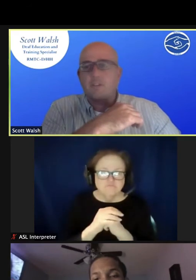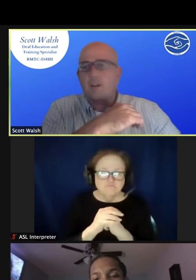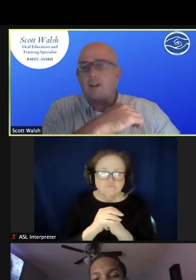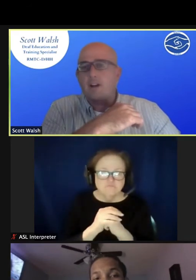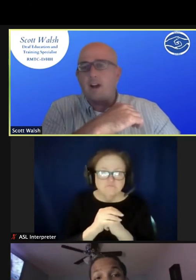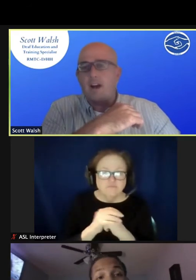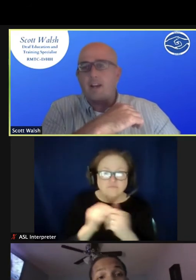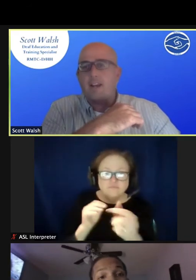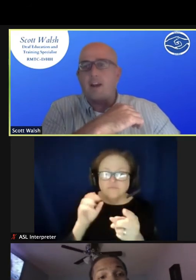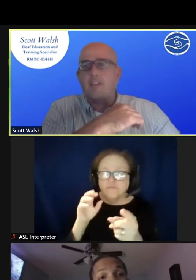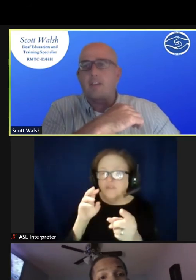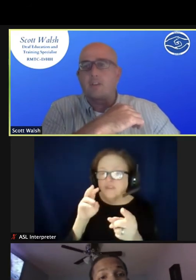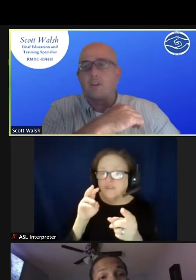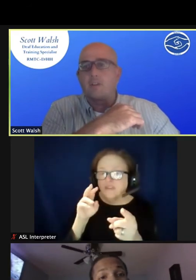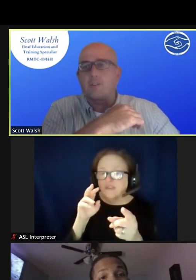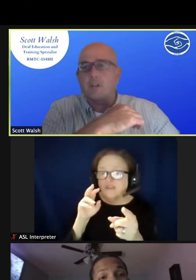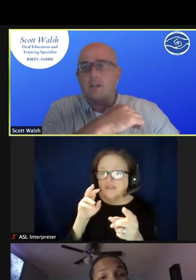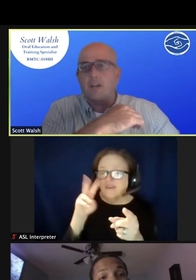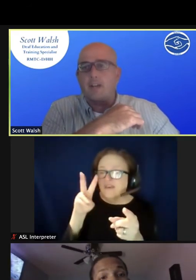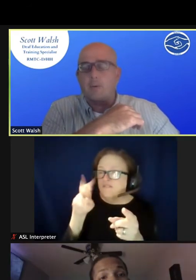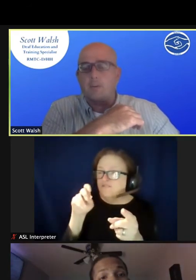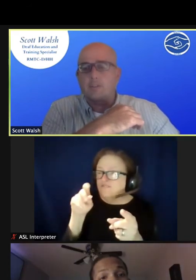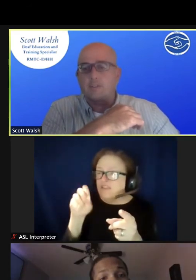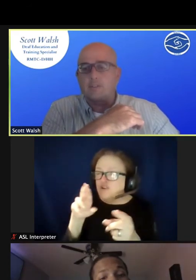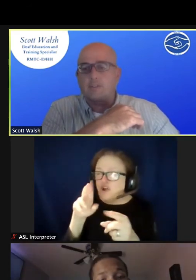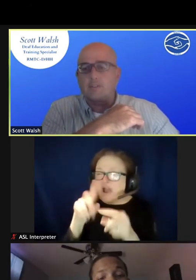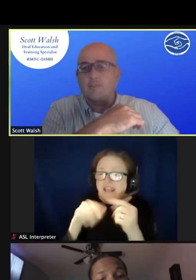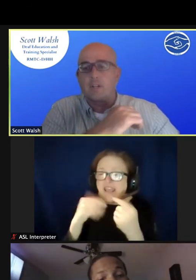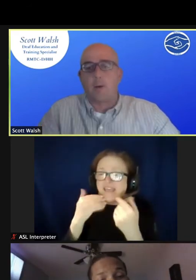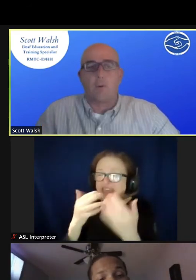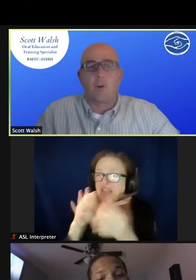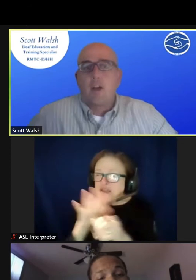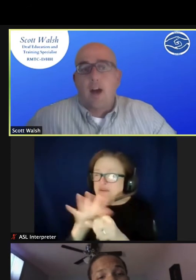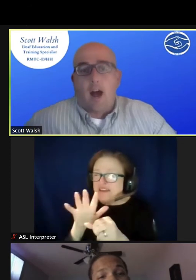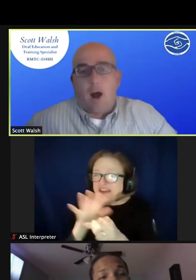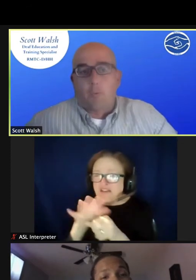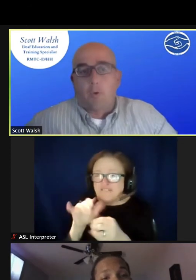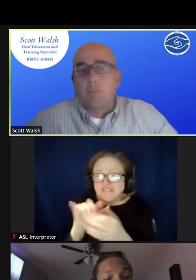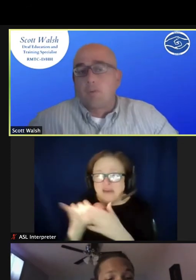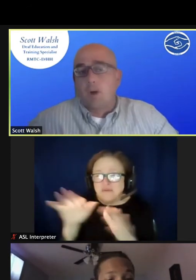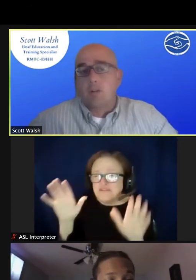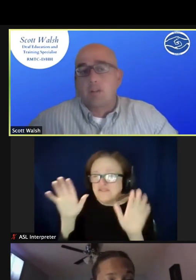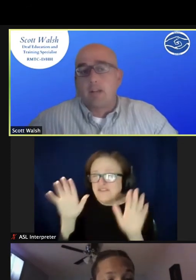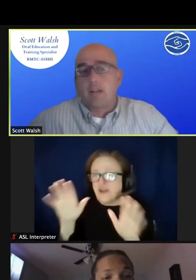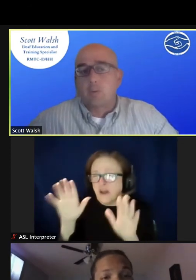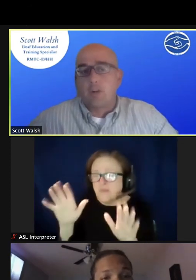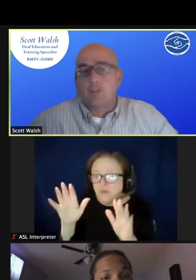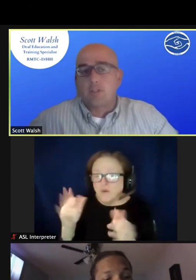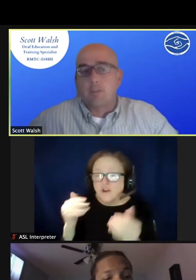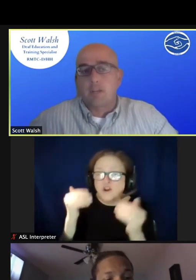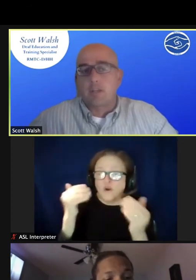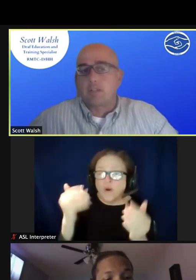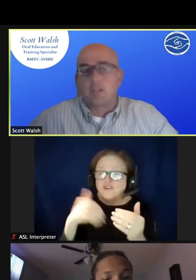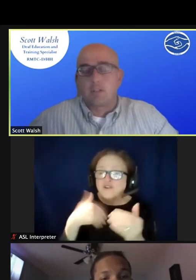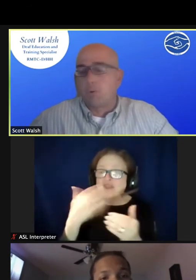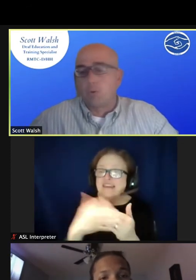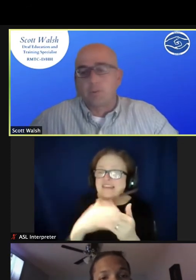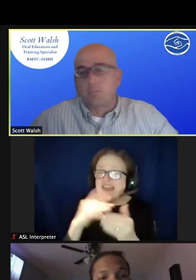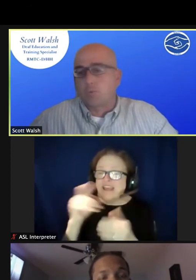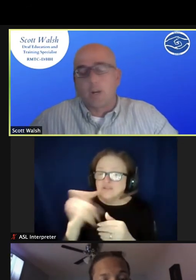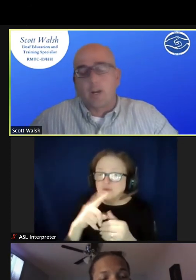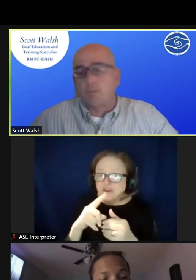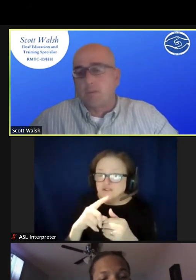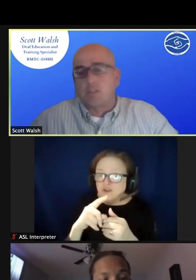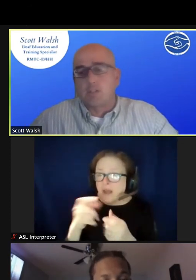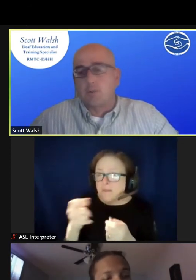Victor, I cannot thank you enough for sharing that. That was phenomenal. We're going to move on to the next question. I'm going to continue to pull